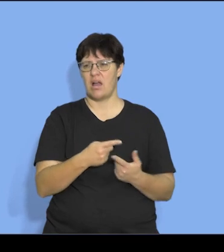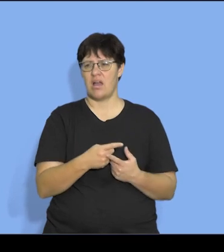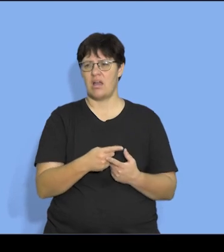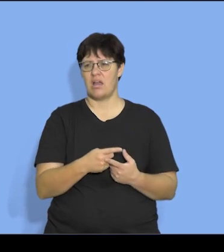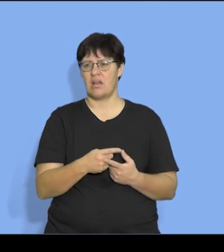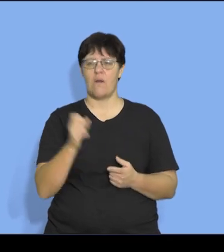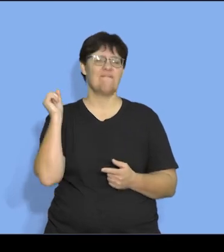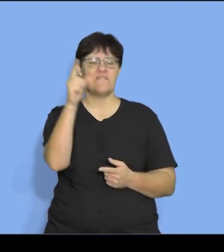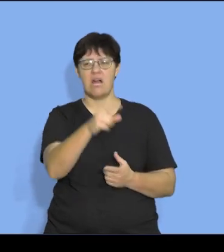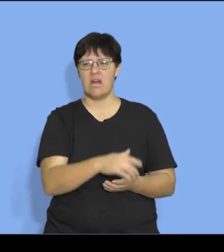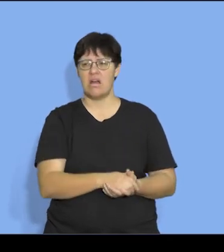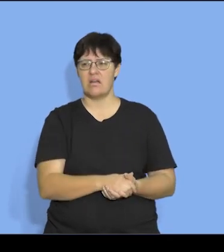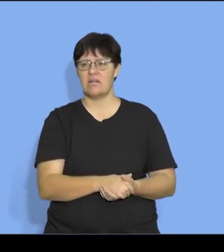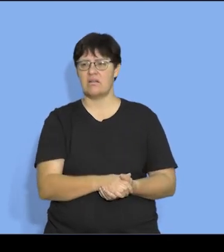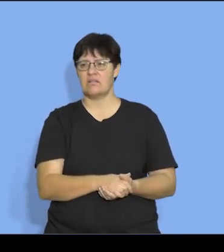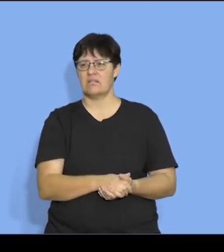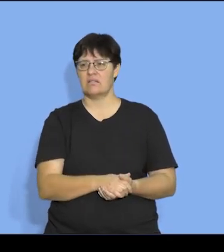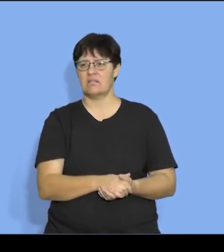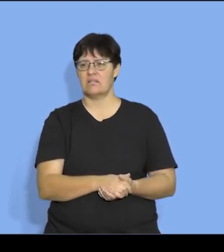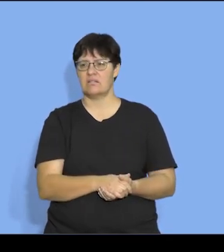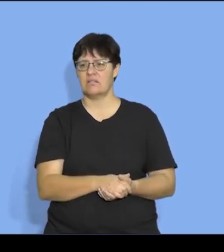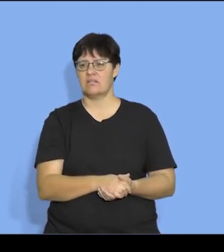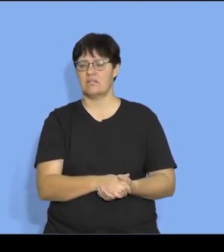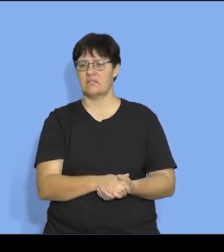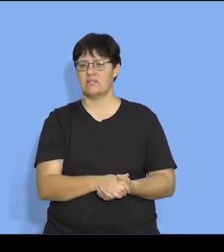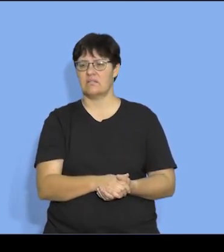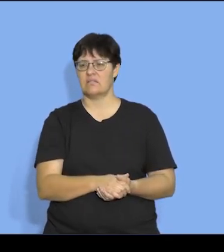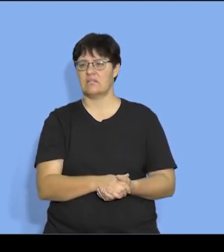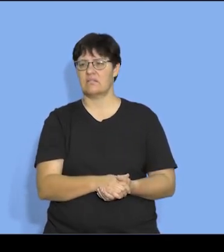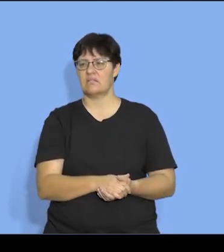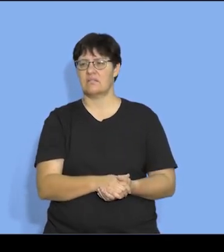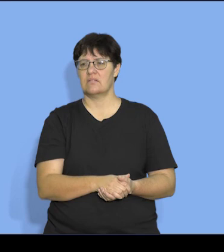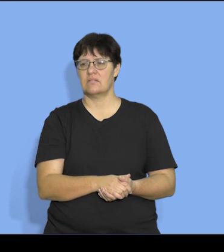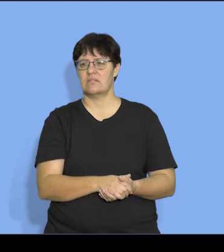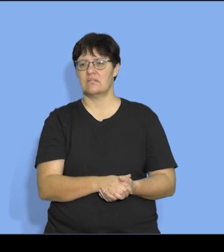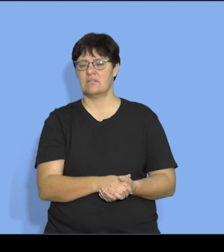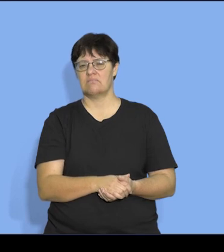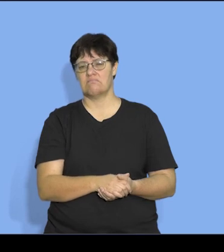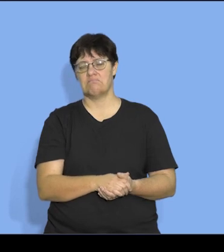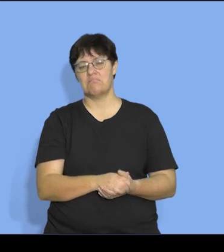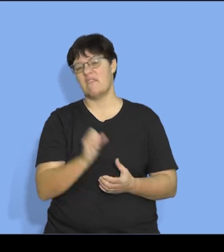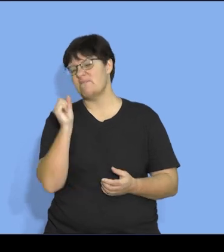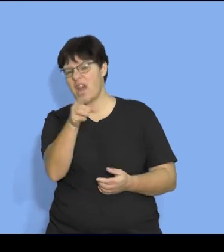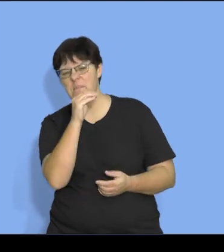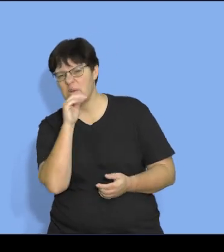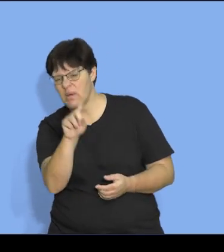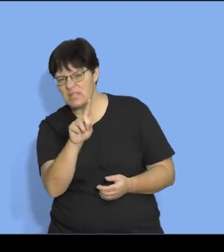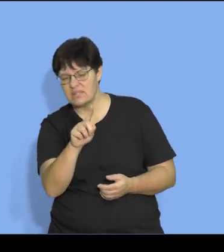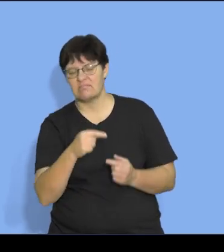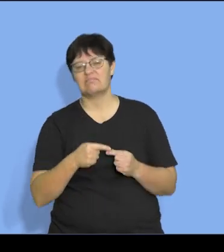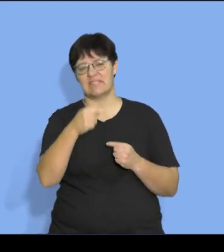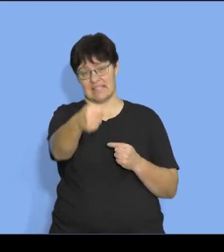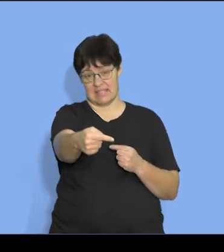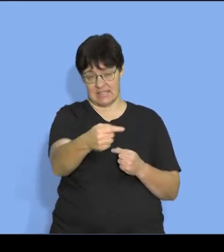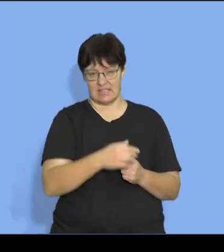Far means, oh really? Far means distance. So distance,